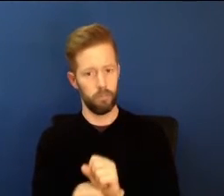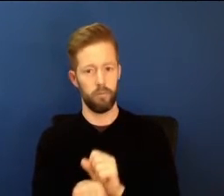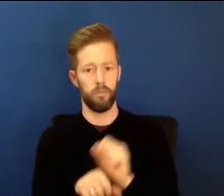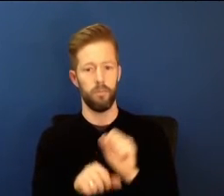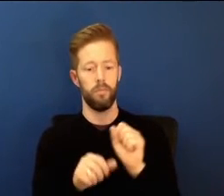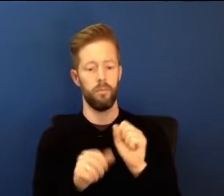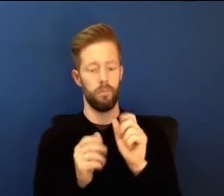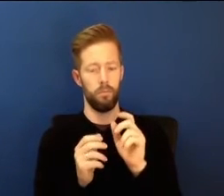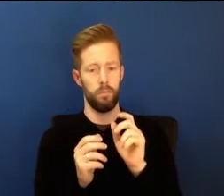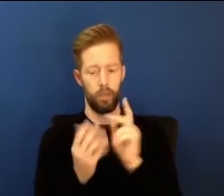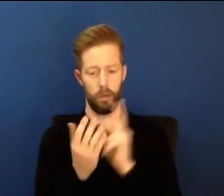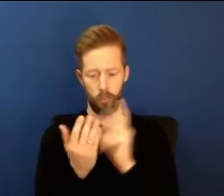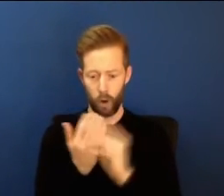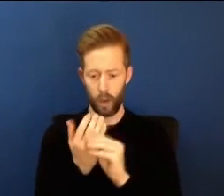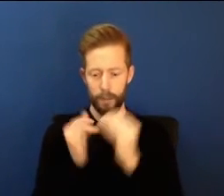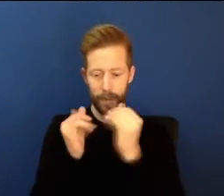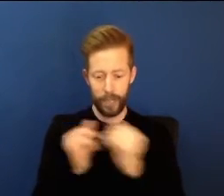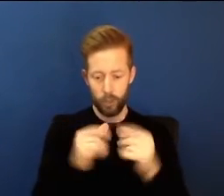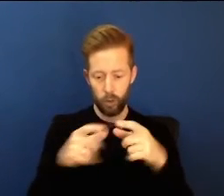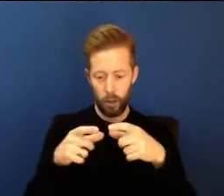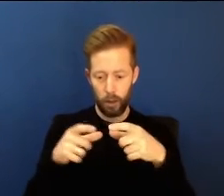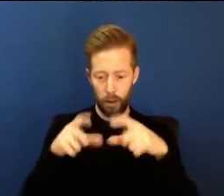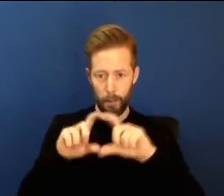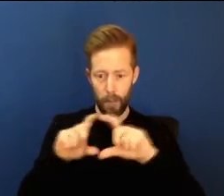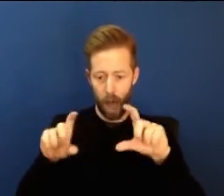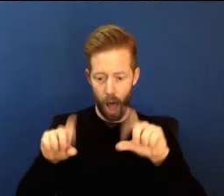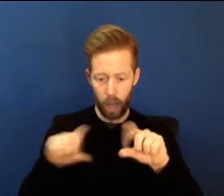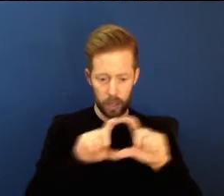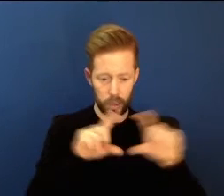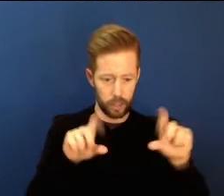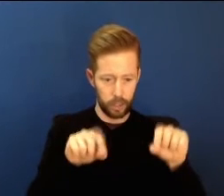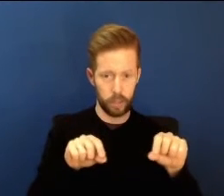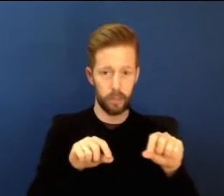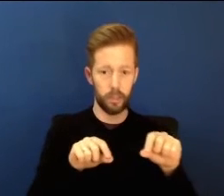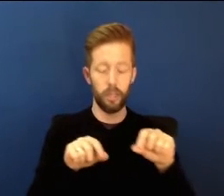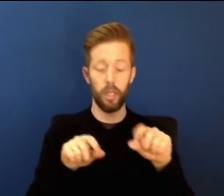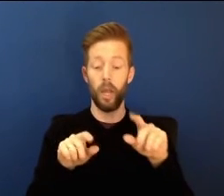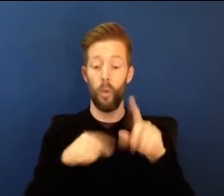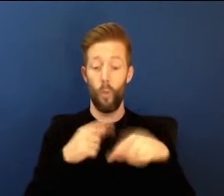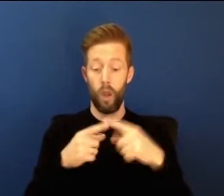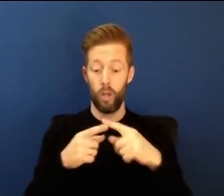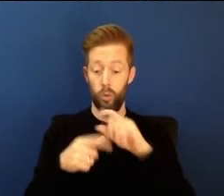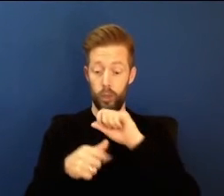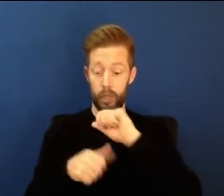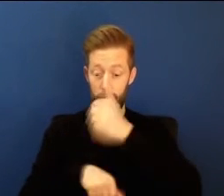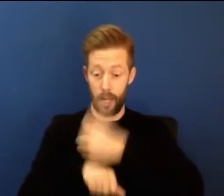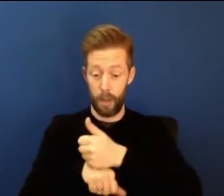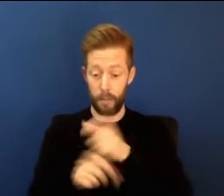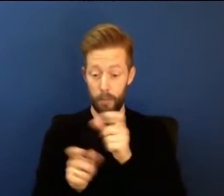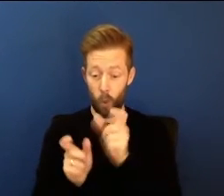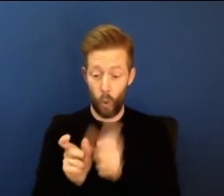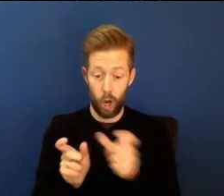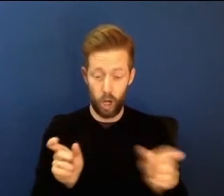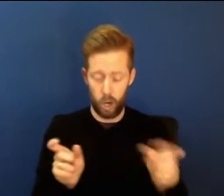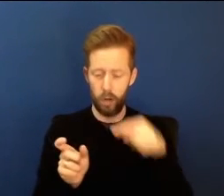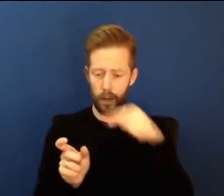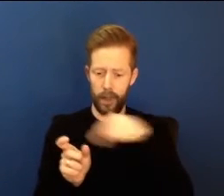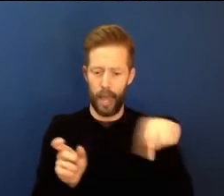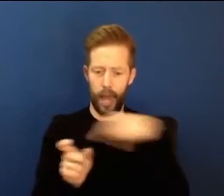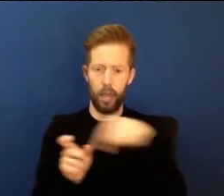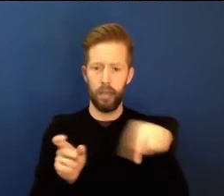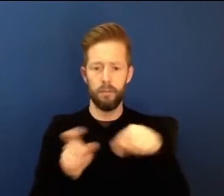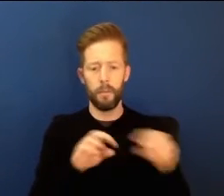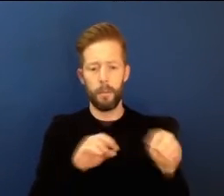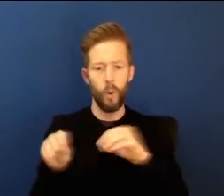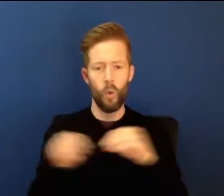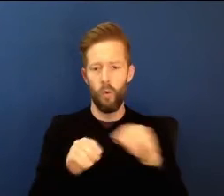you actually program individual blocks to do things, and when you put the blocks together in a particular order, they're going to move in a